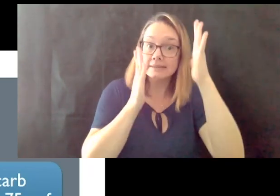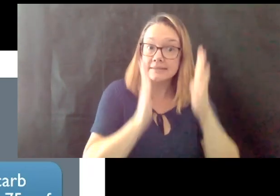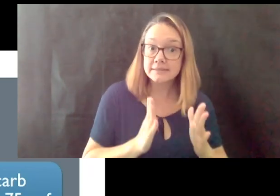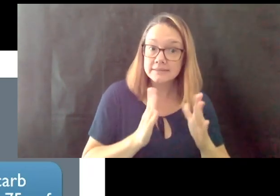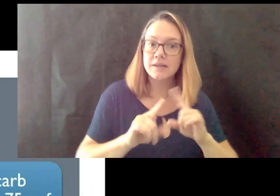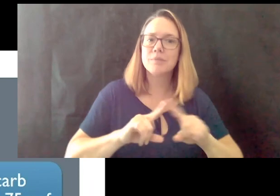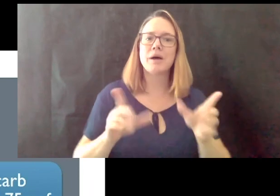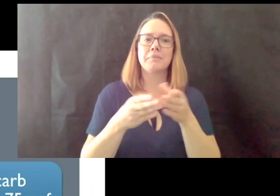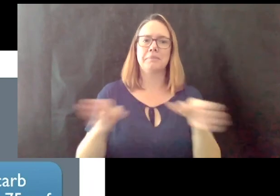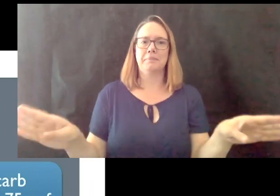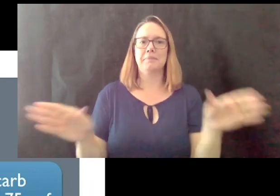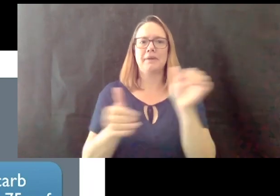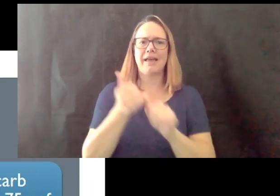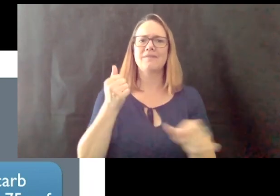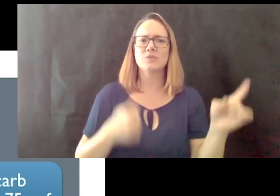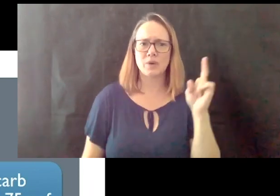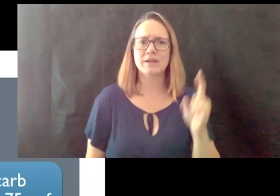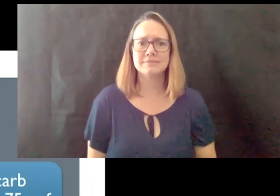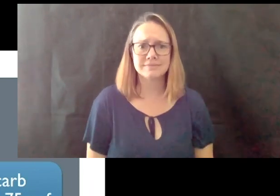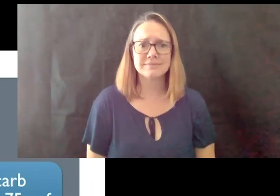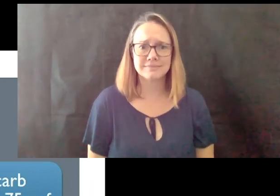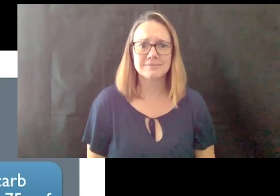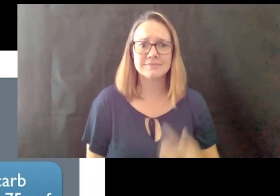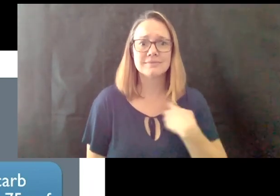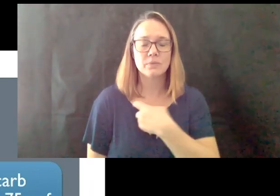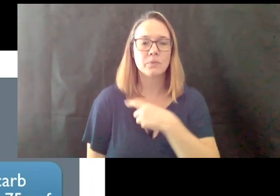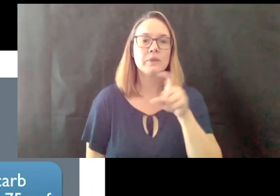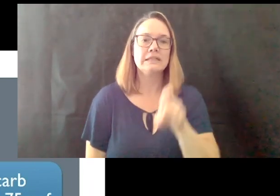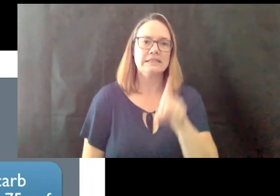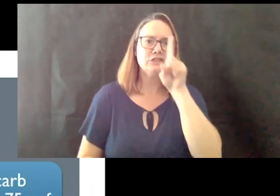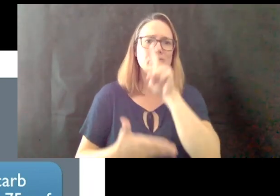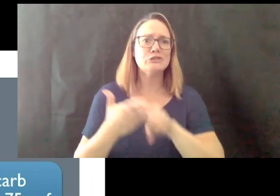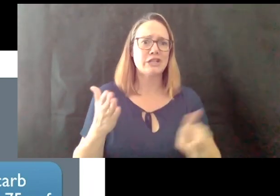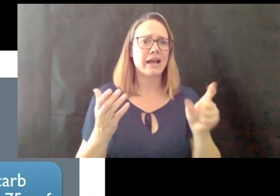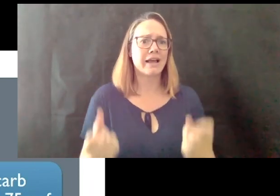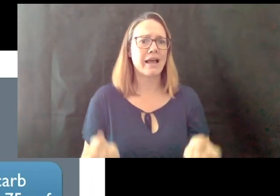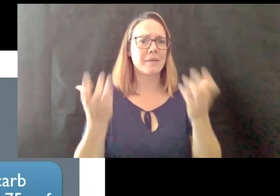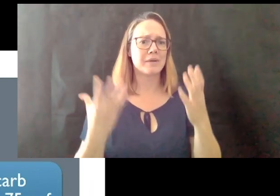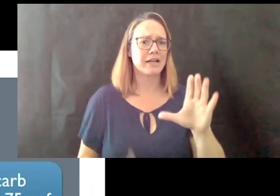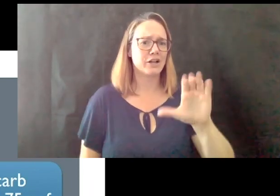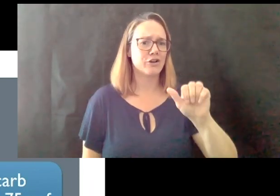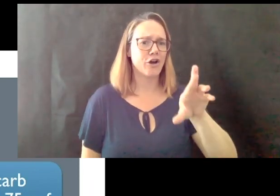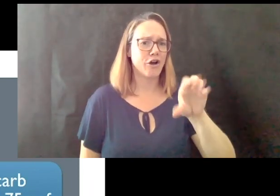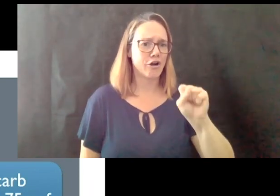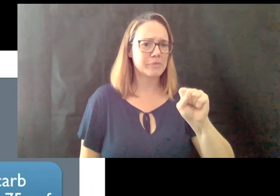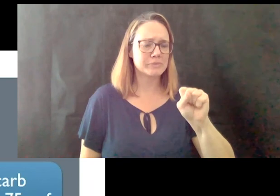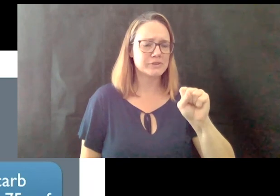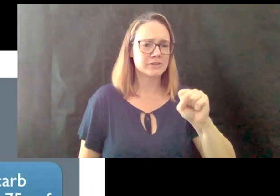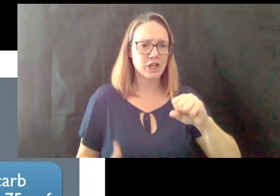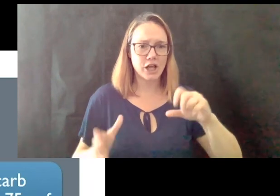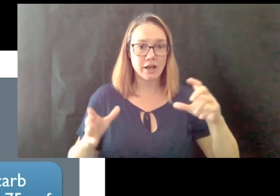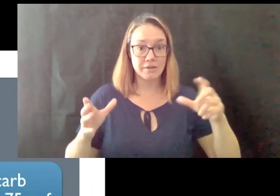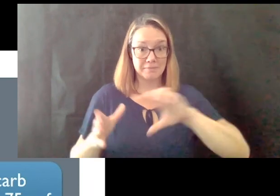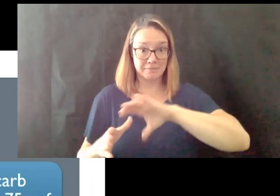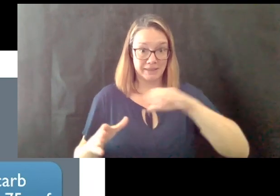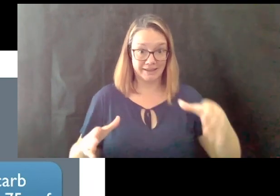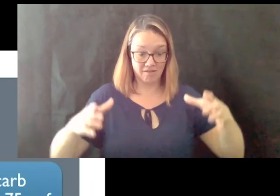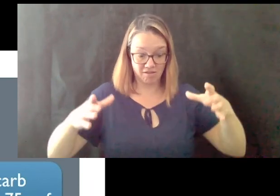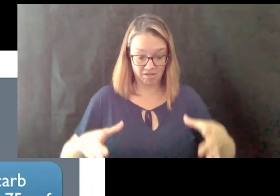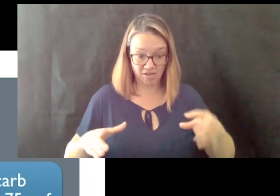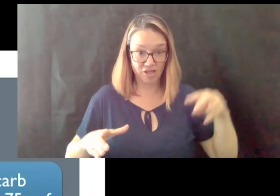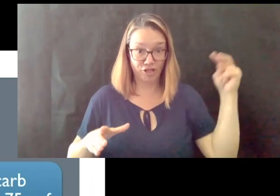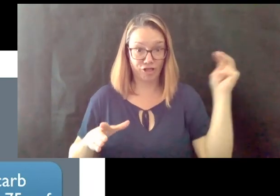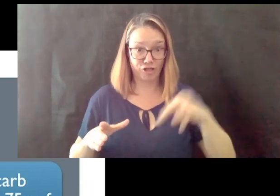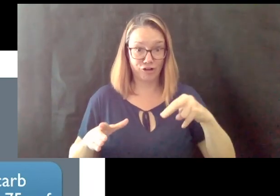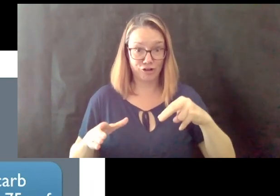not only for diabetics, but for everybody in general. You know, if we can really check ourselves before we sit down and eat a meal and kind of look